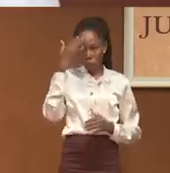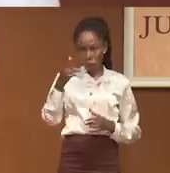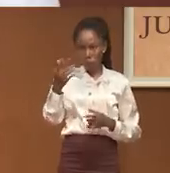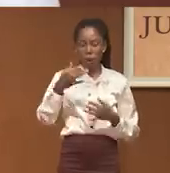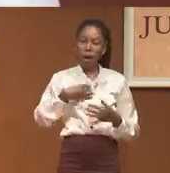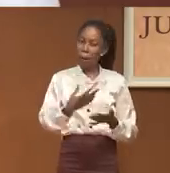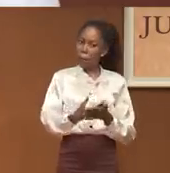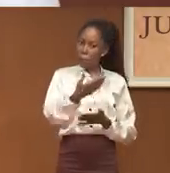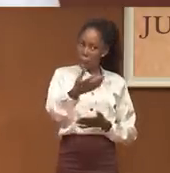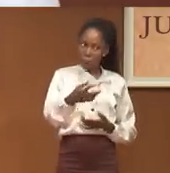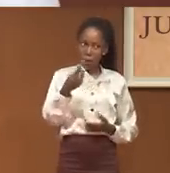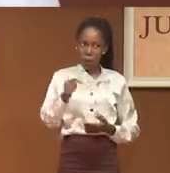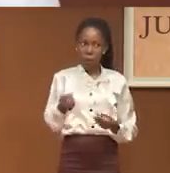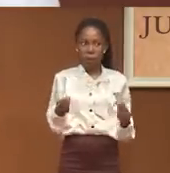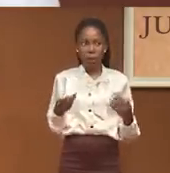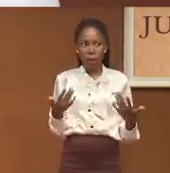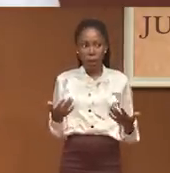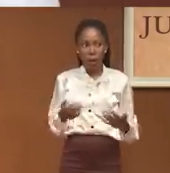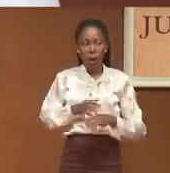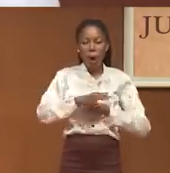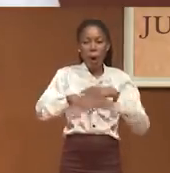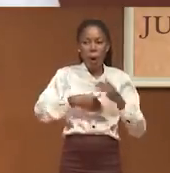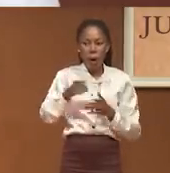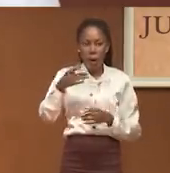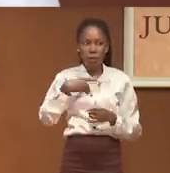land. All you have to do is to